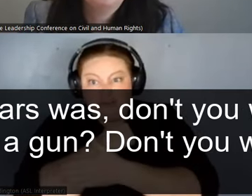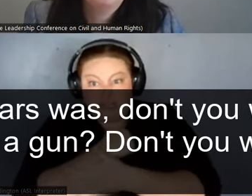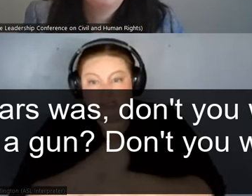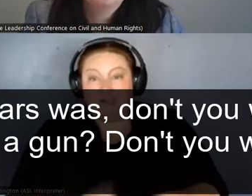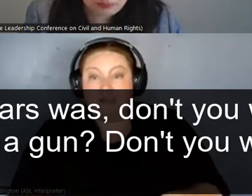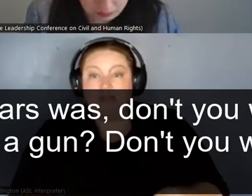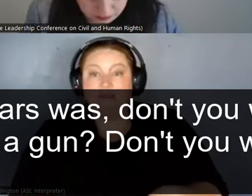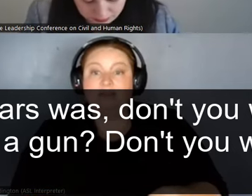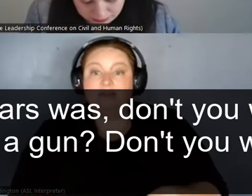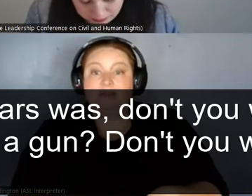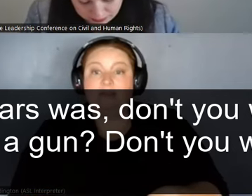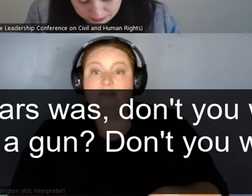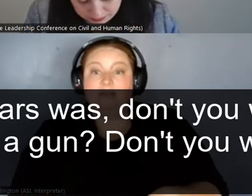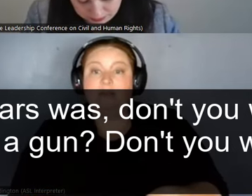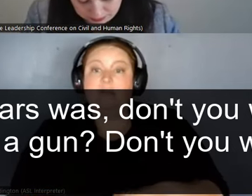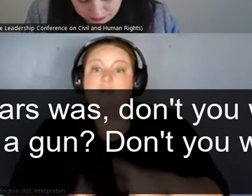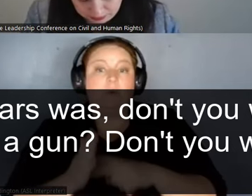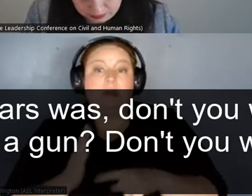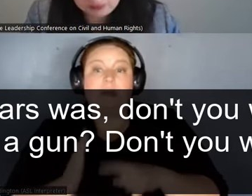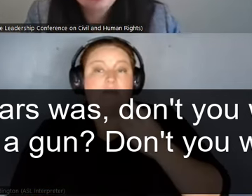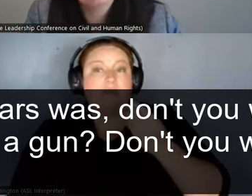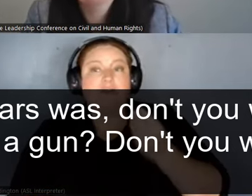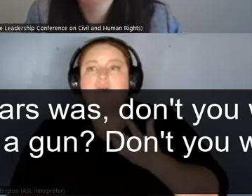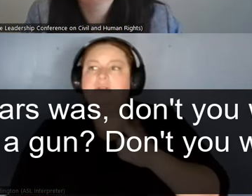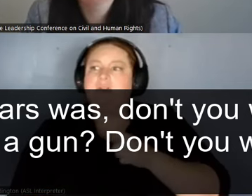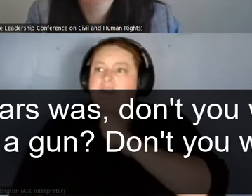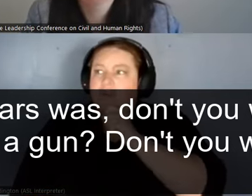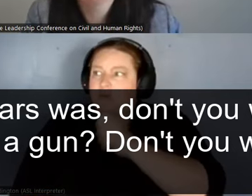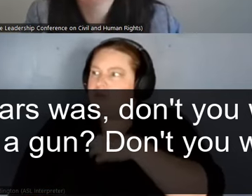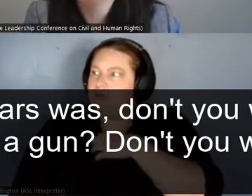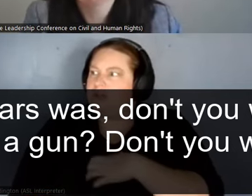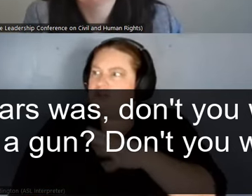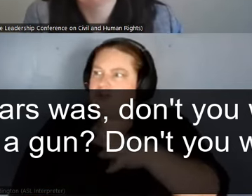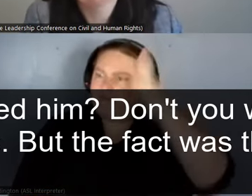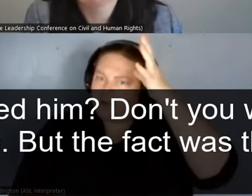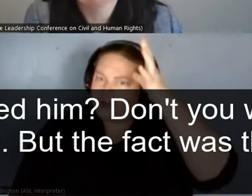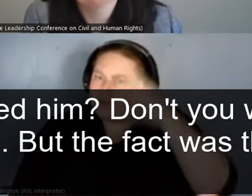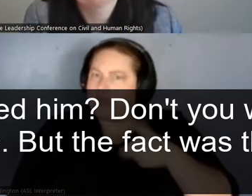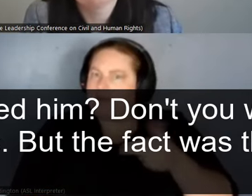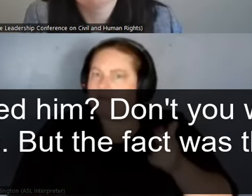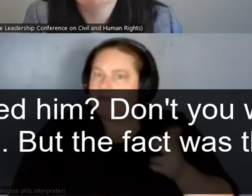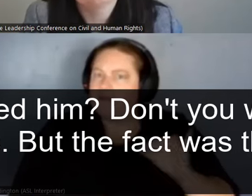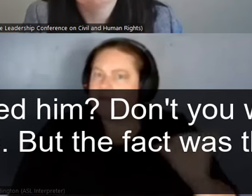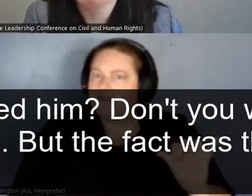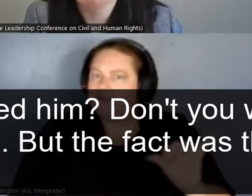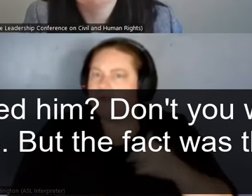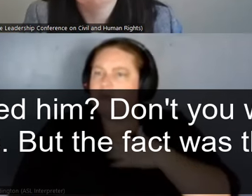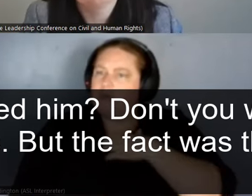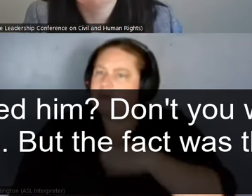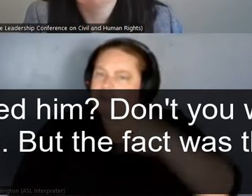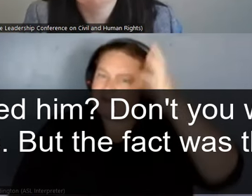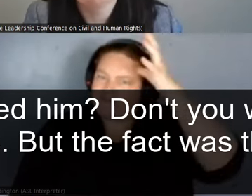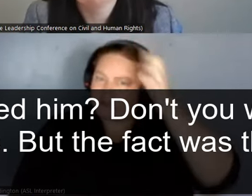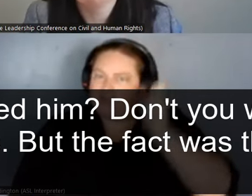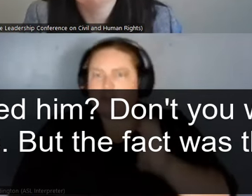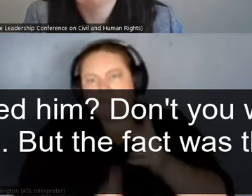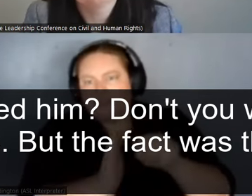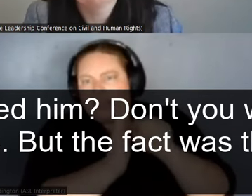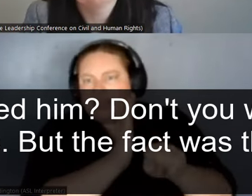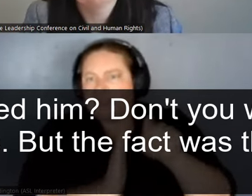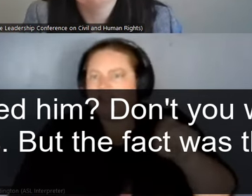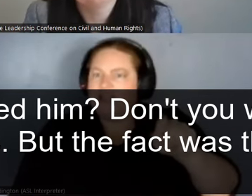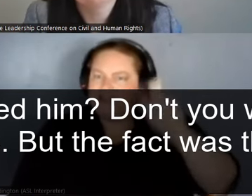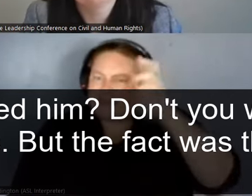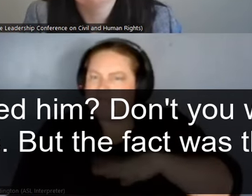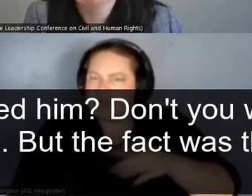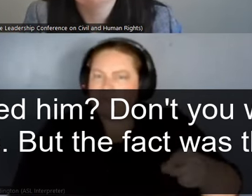was, don't you wish that your father had a gun? Don't you wish that your father could have killed him? Don't you wish that your father, like, all of